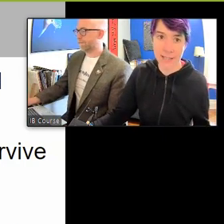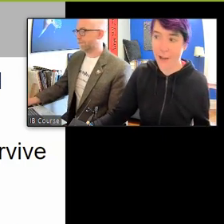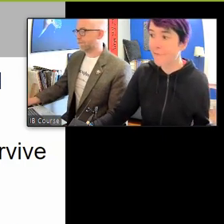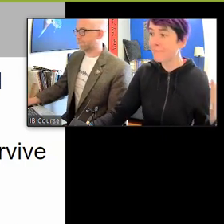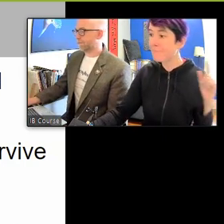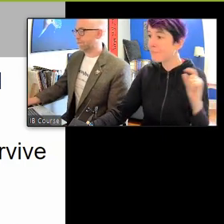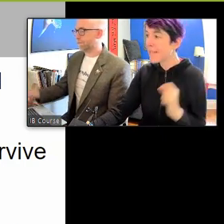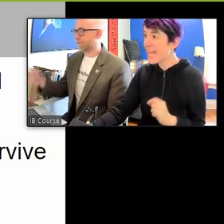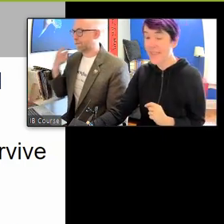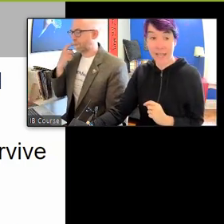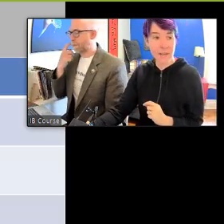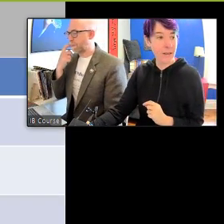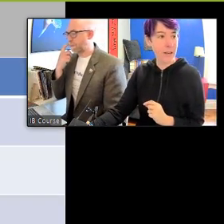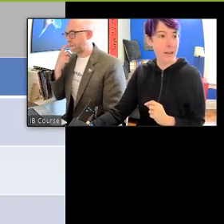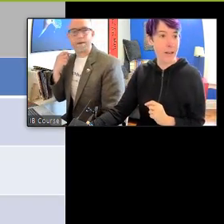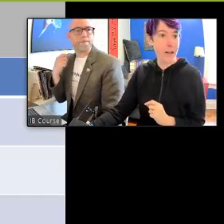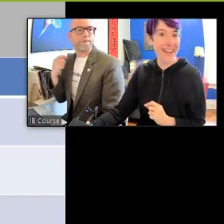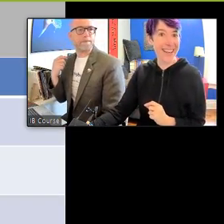of that stuff. And then...